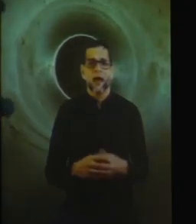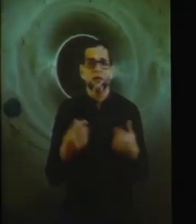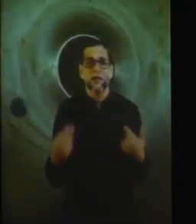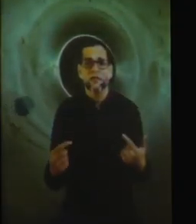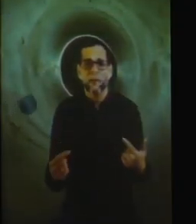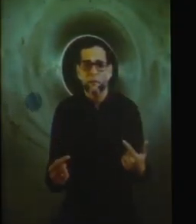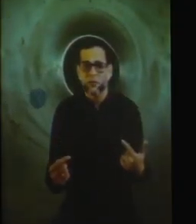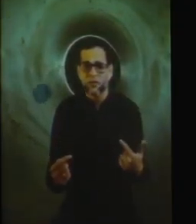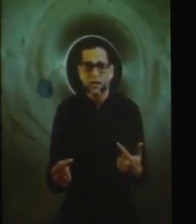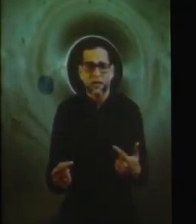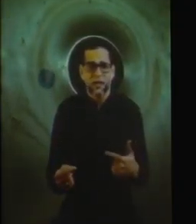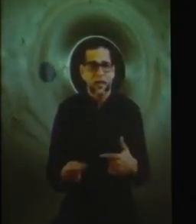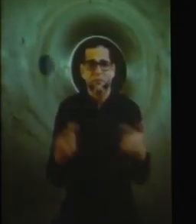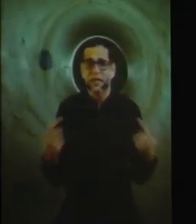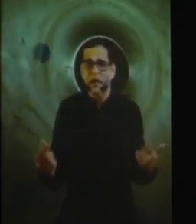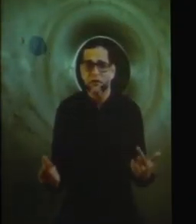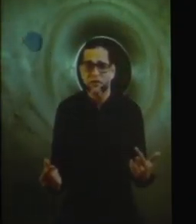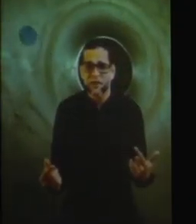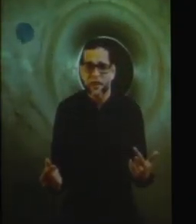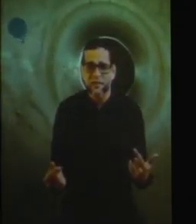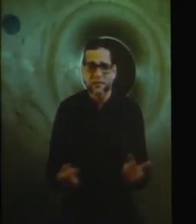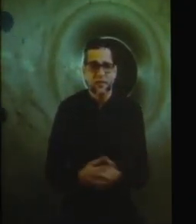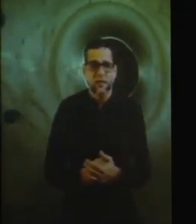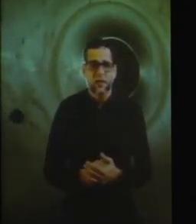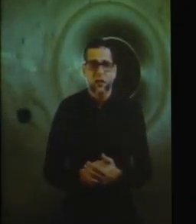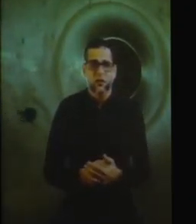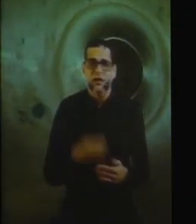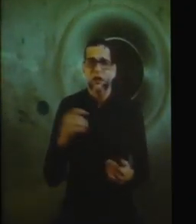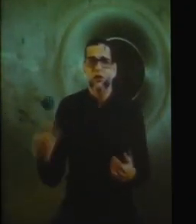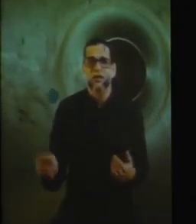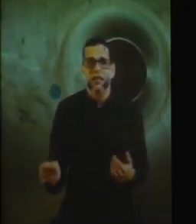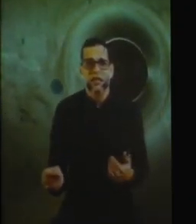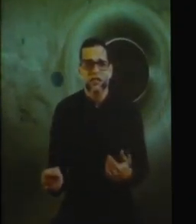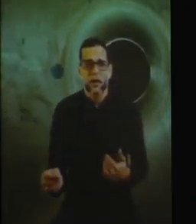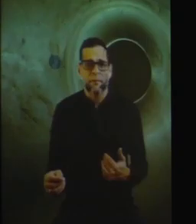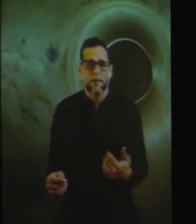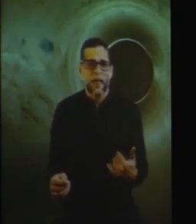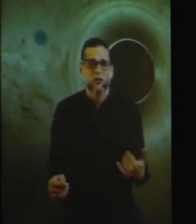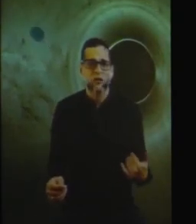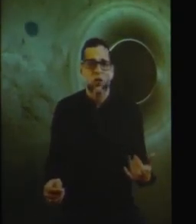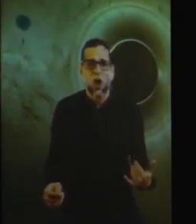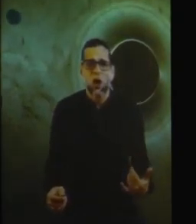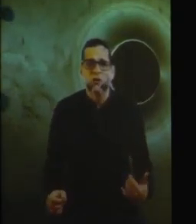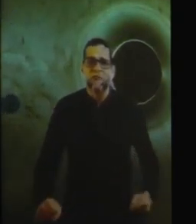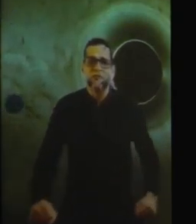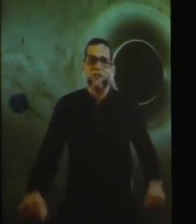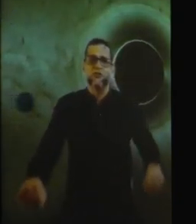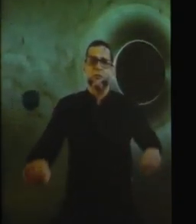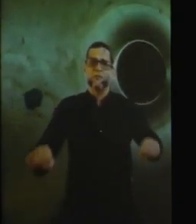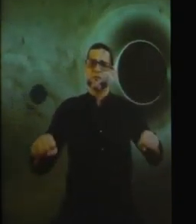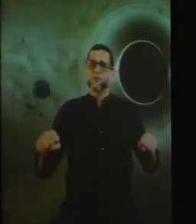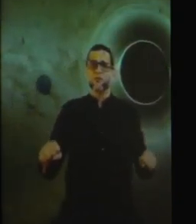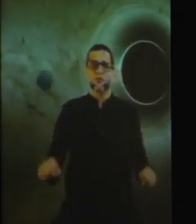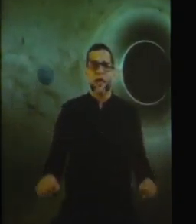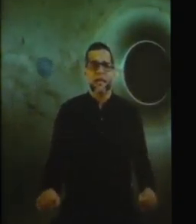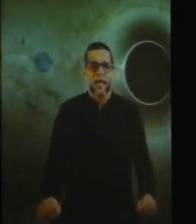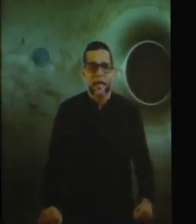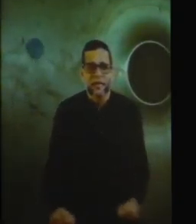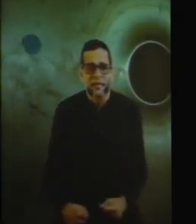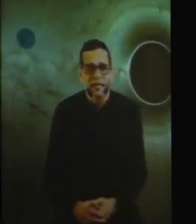I learned lots about music and played hundreds of gigs, learned how to cook like a champ, had long rafting trips through the